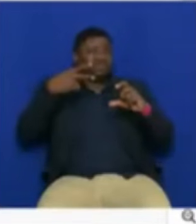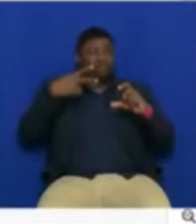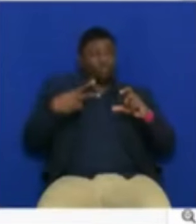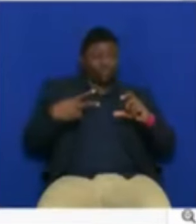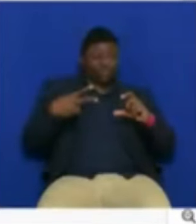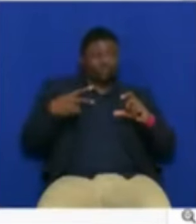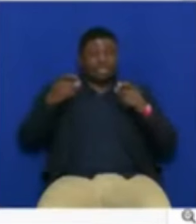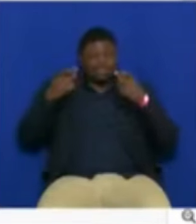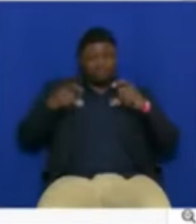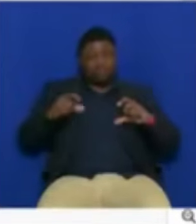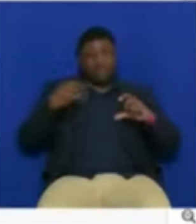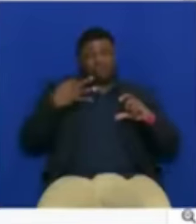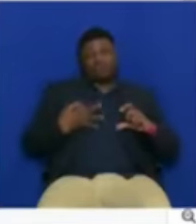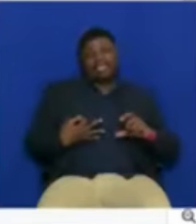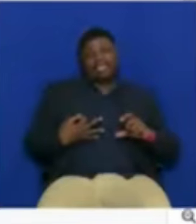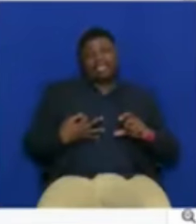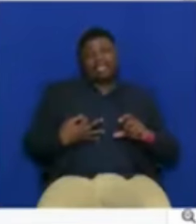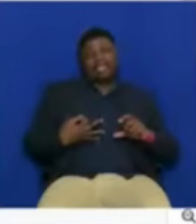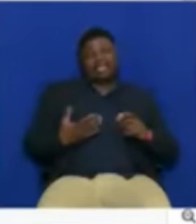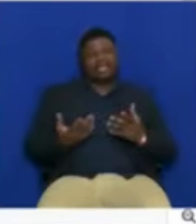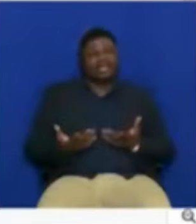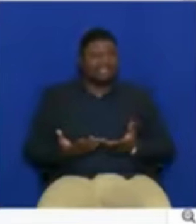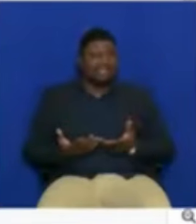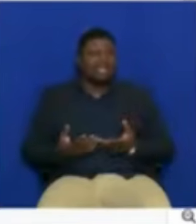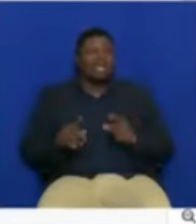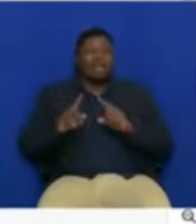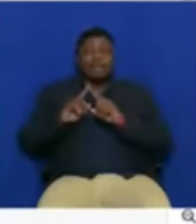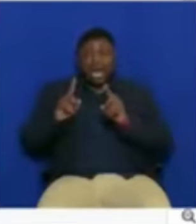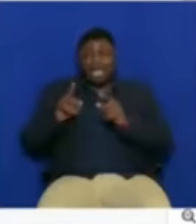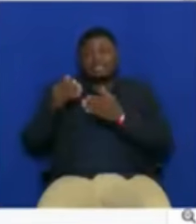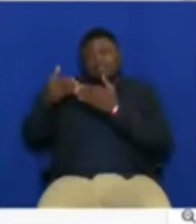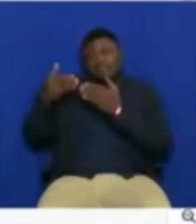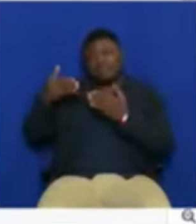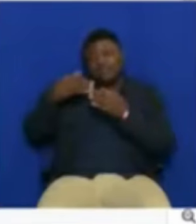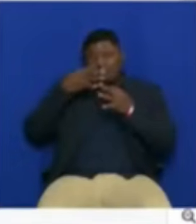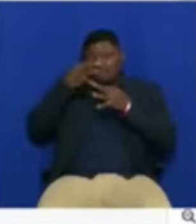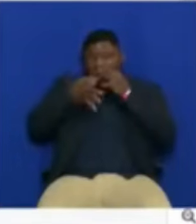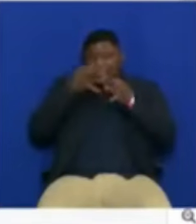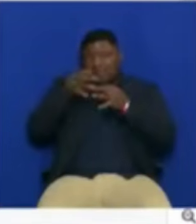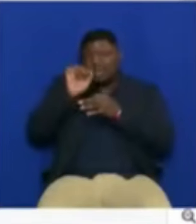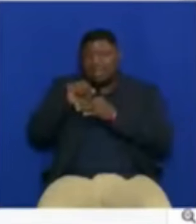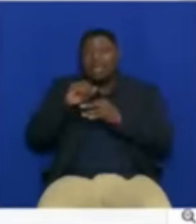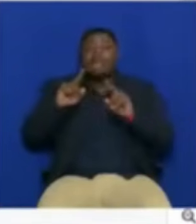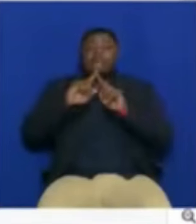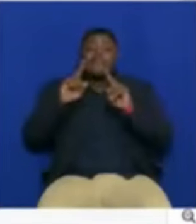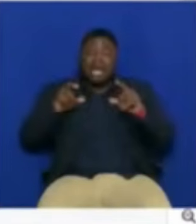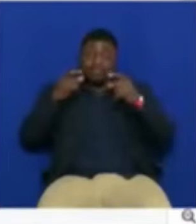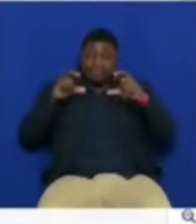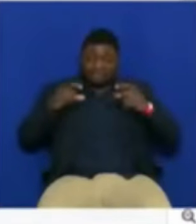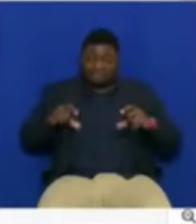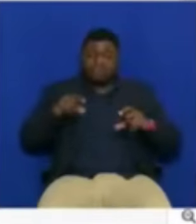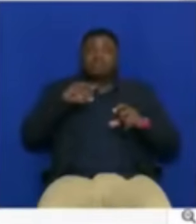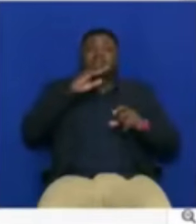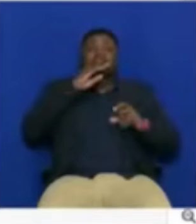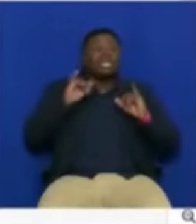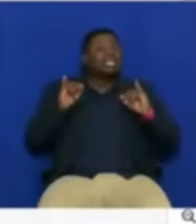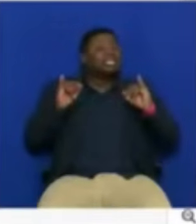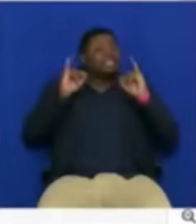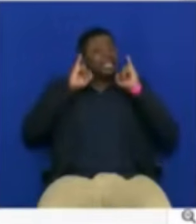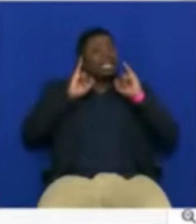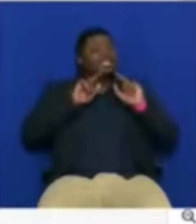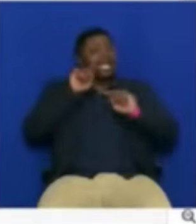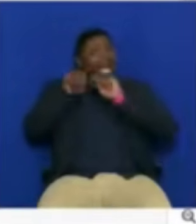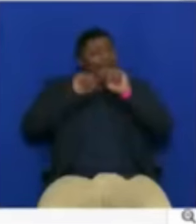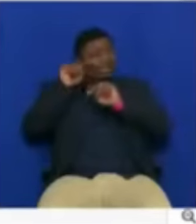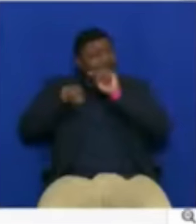When I read it, and as I explained previously, it's an allegation, a serious allegation. And what I